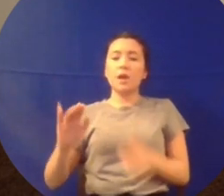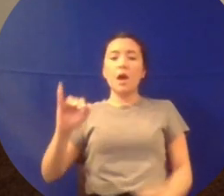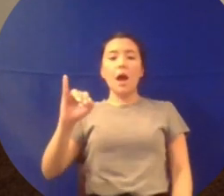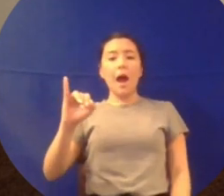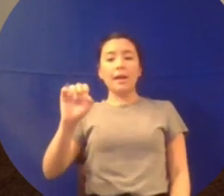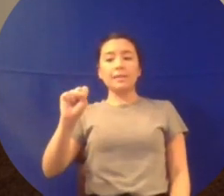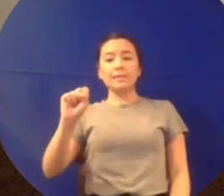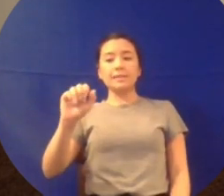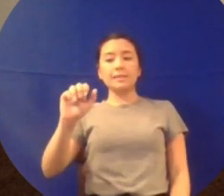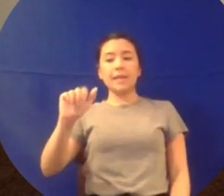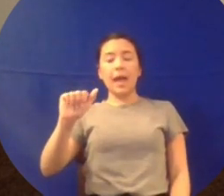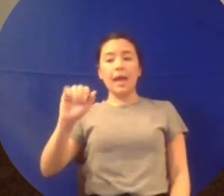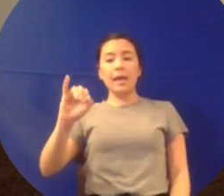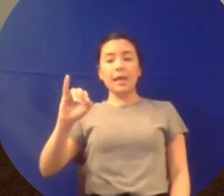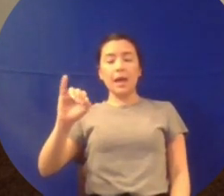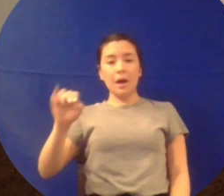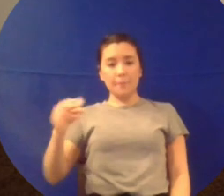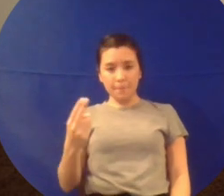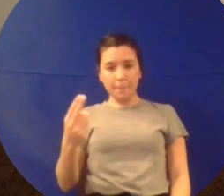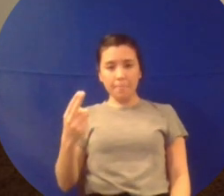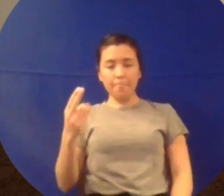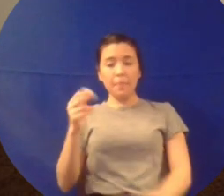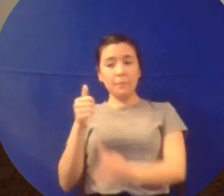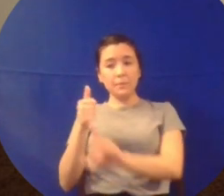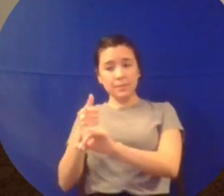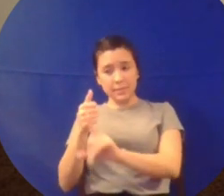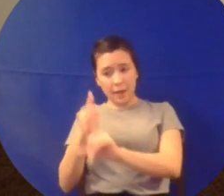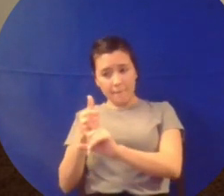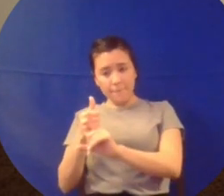Isaiah thunders out eloquently